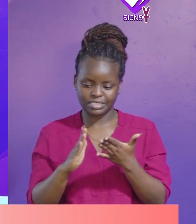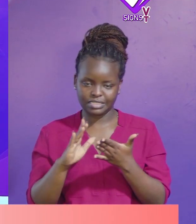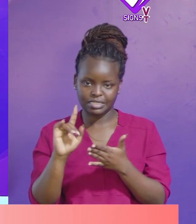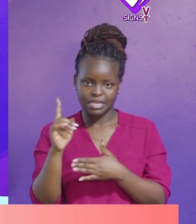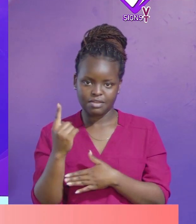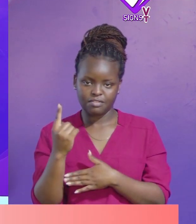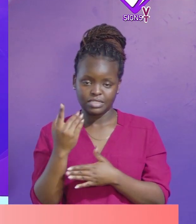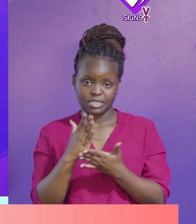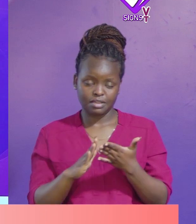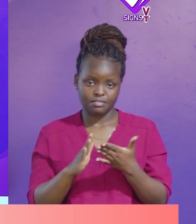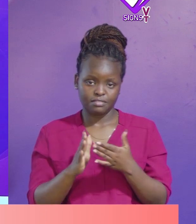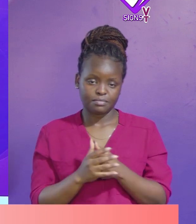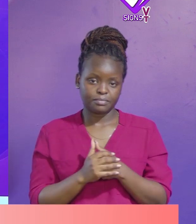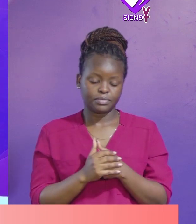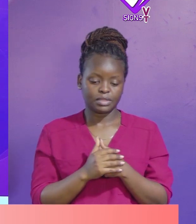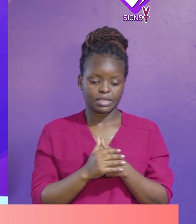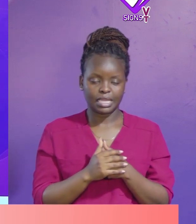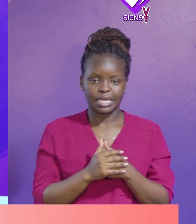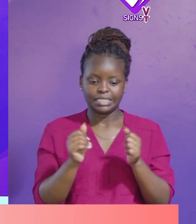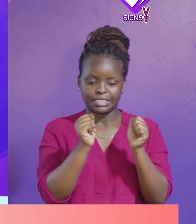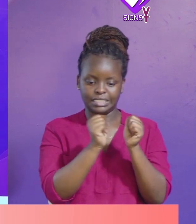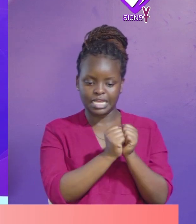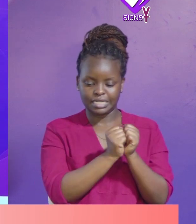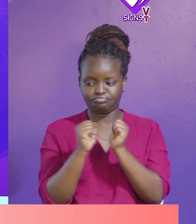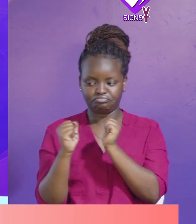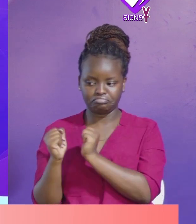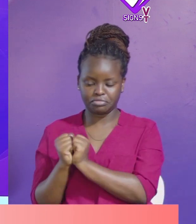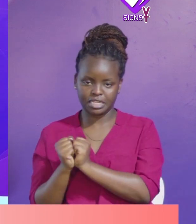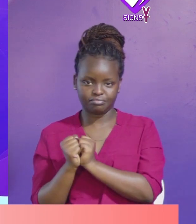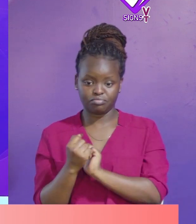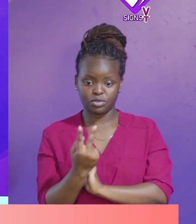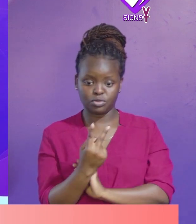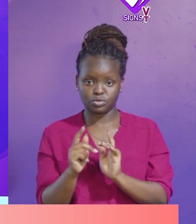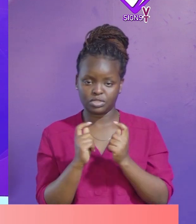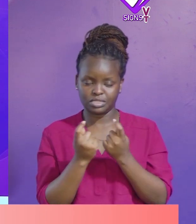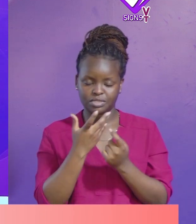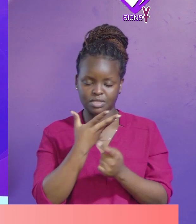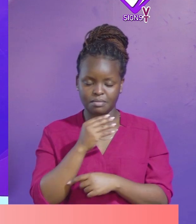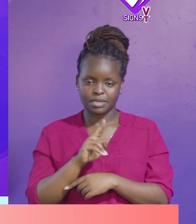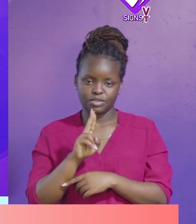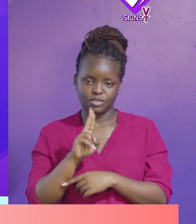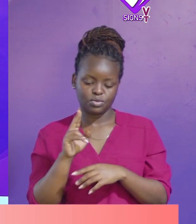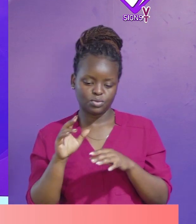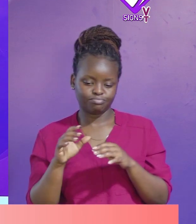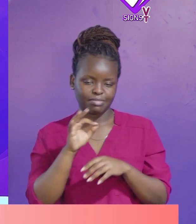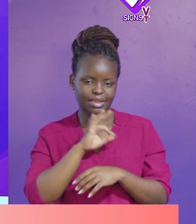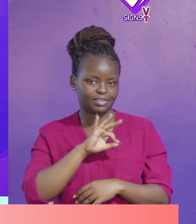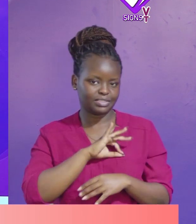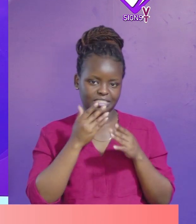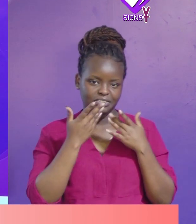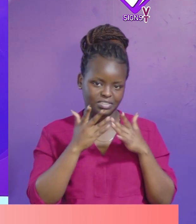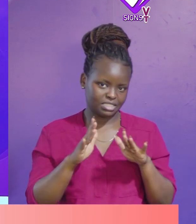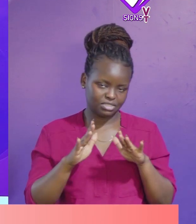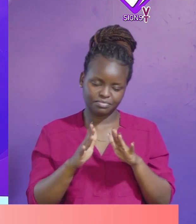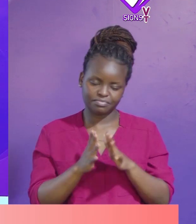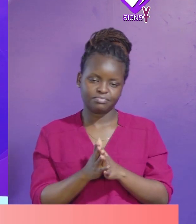each side for the two teams. And I think Manchester United had already taken the advantage, and Bruno Fernandes and Casemiro